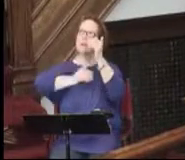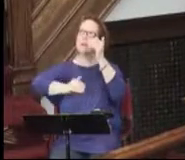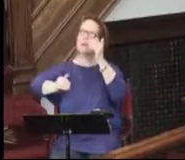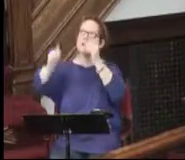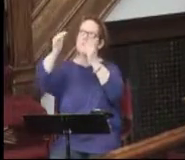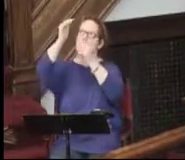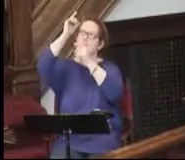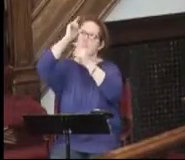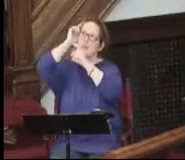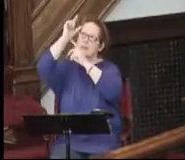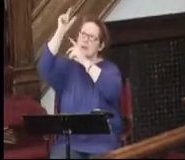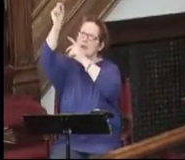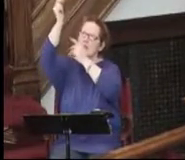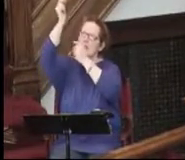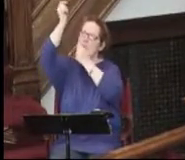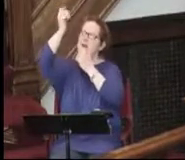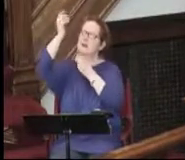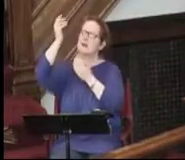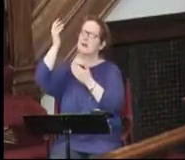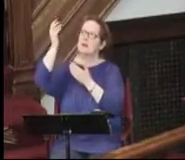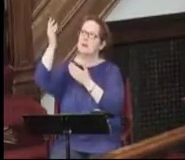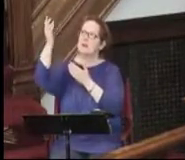Hosanna in the